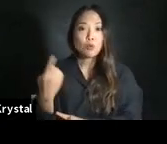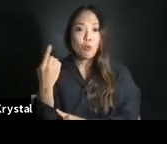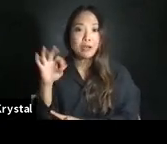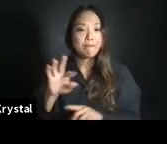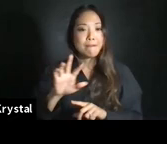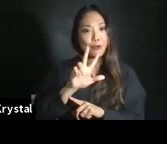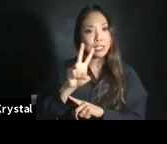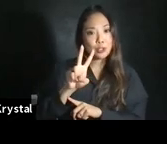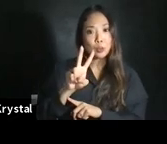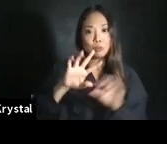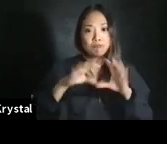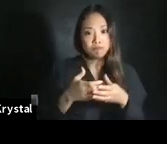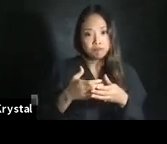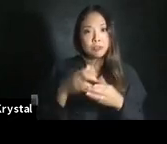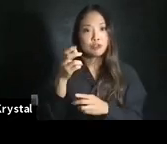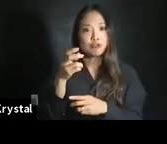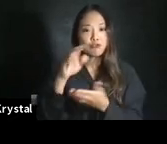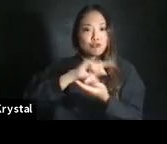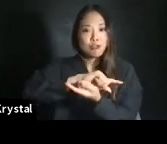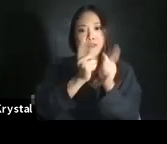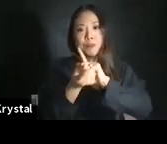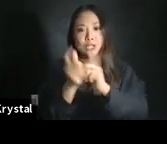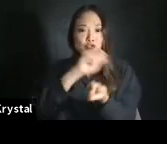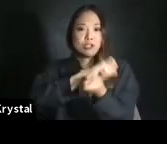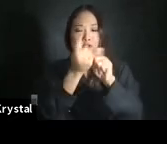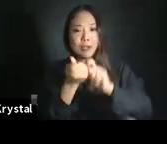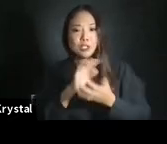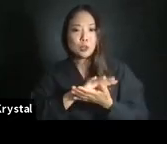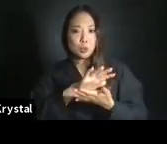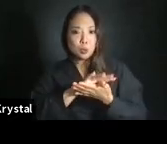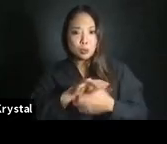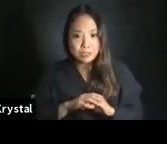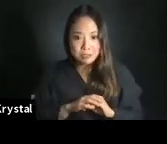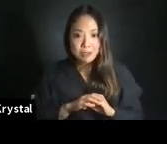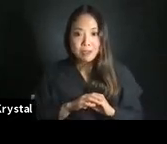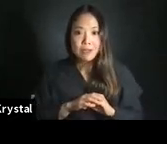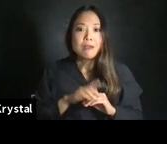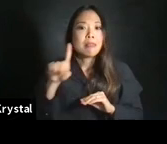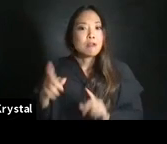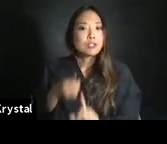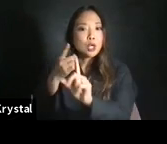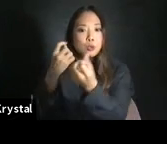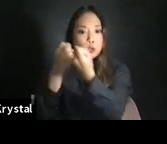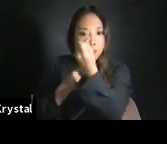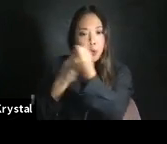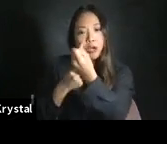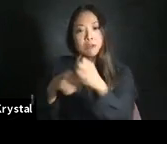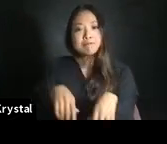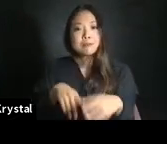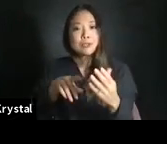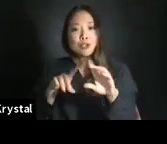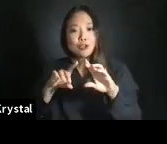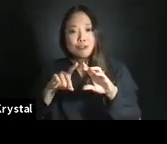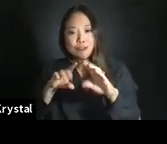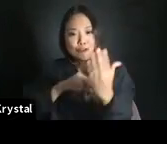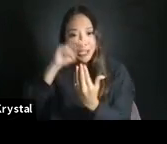targeted support to include adoption of district curriculum instructional implementation and assessment literacy